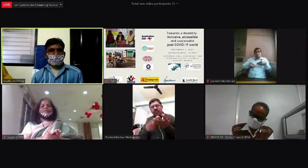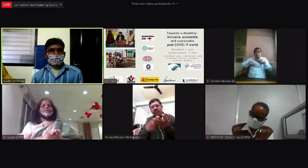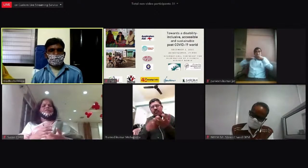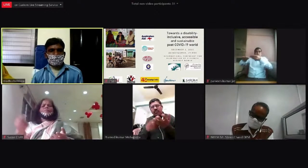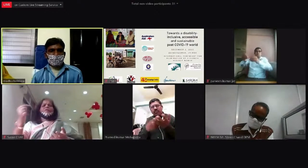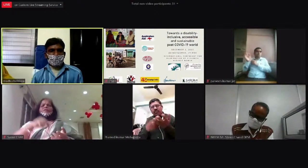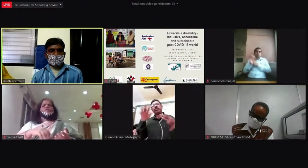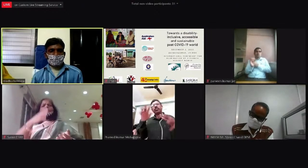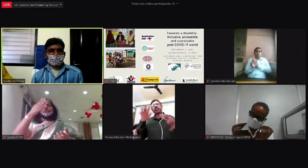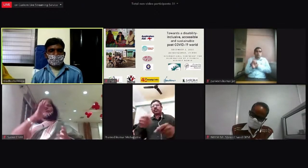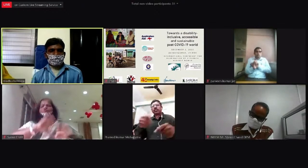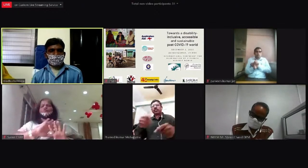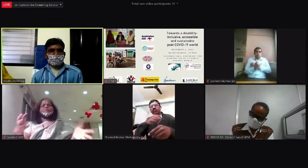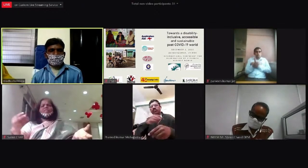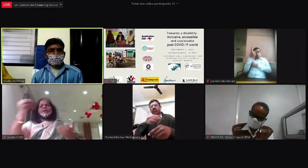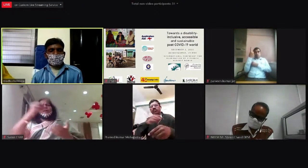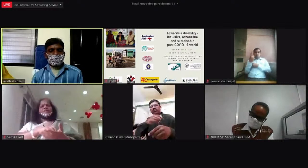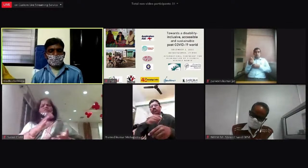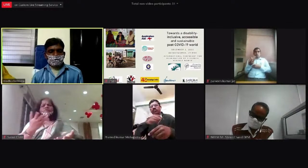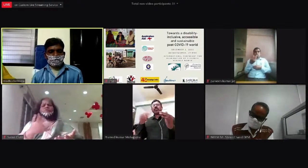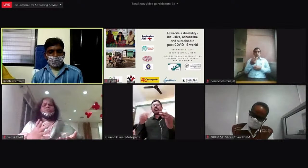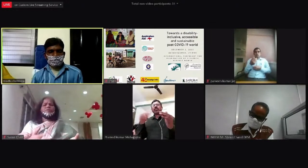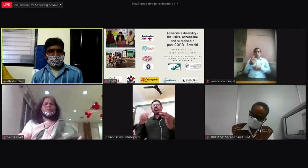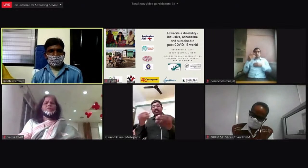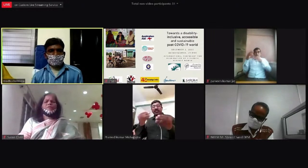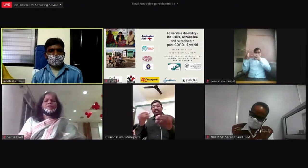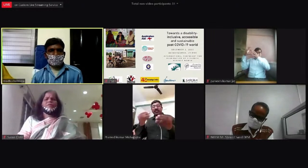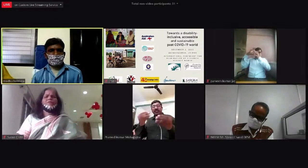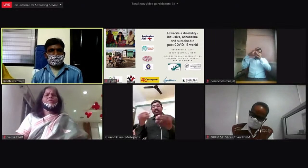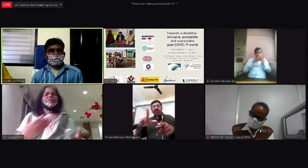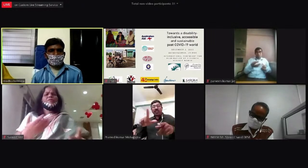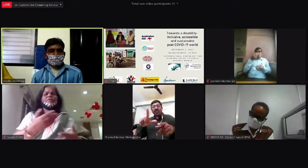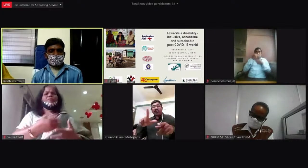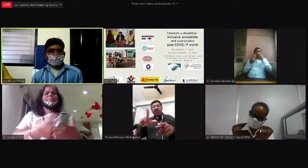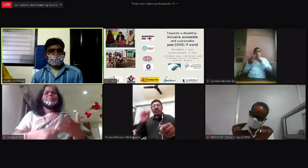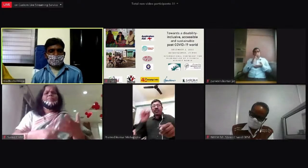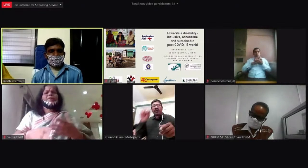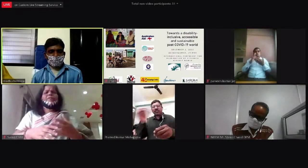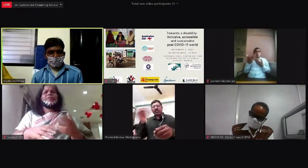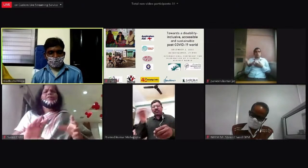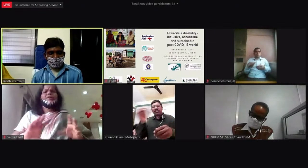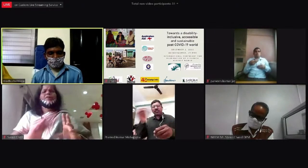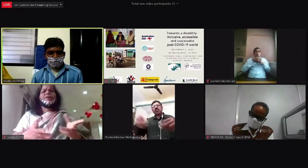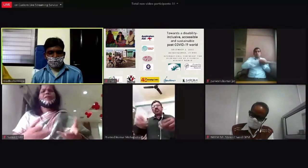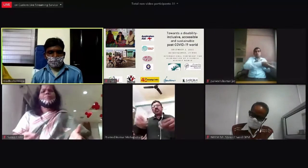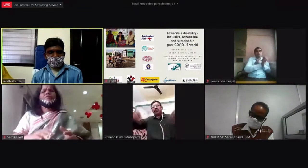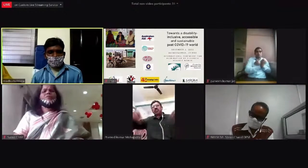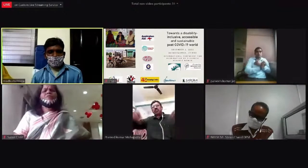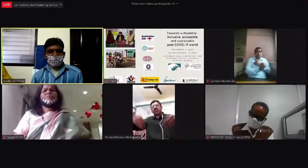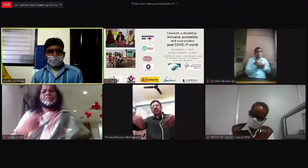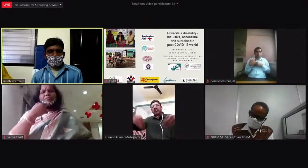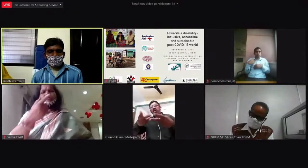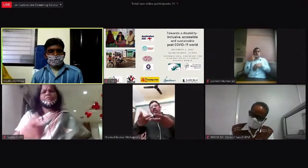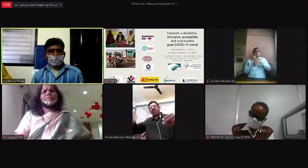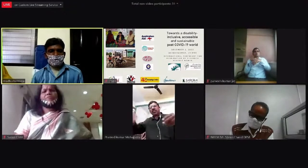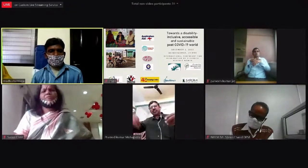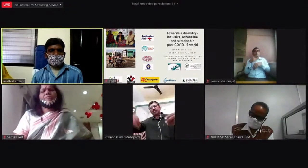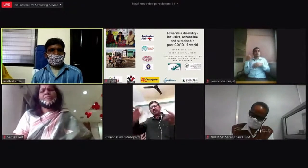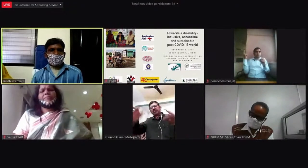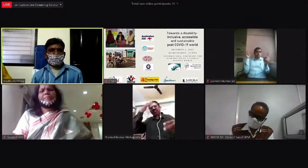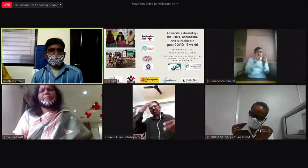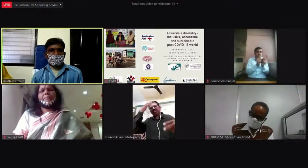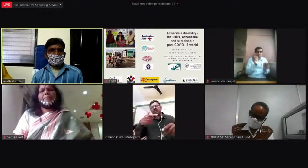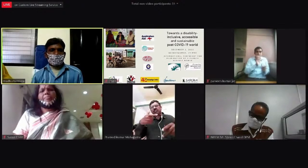and I would like to tell the government that people who are differently abled don't receive the assistance that they need, and they don't, and